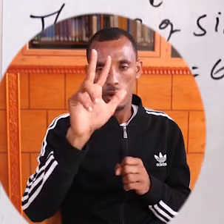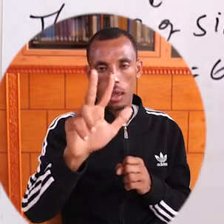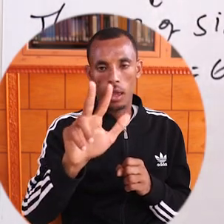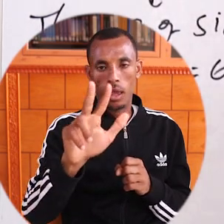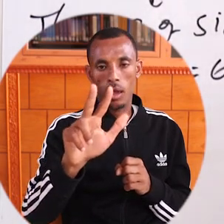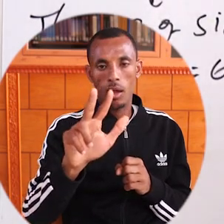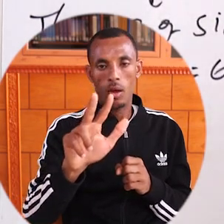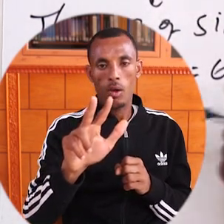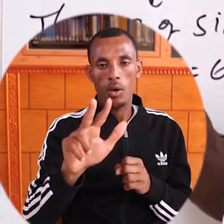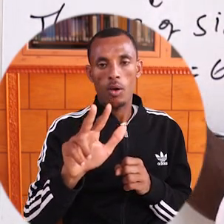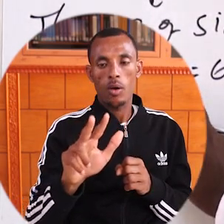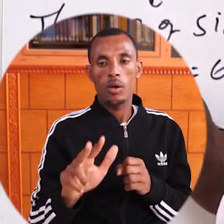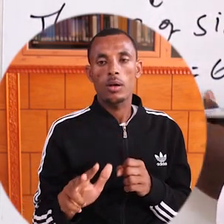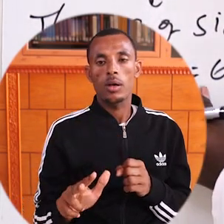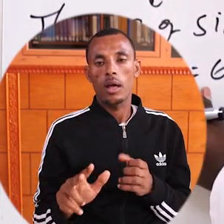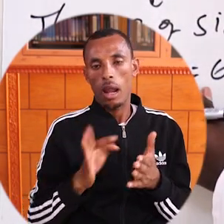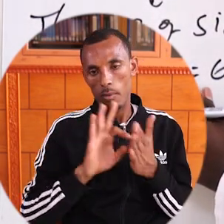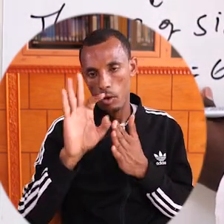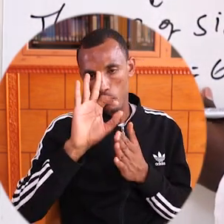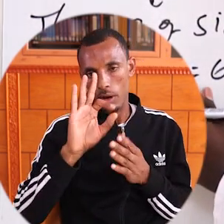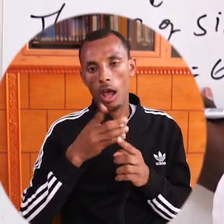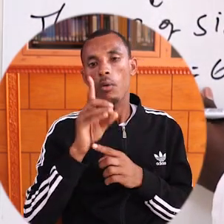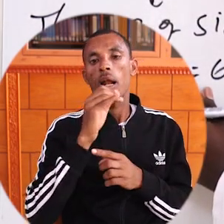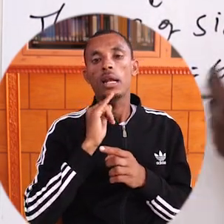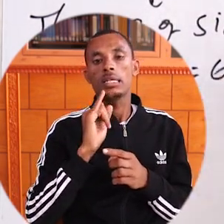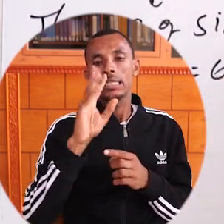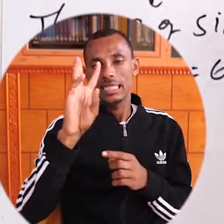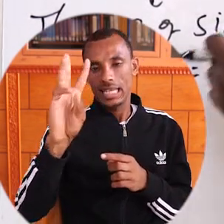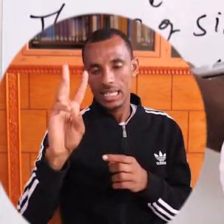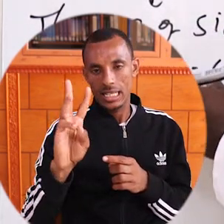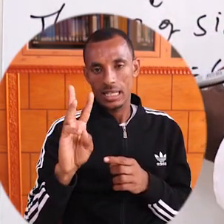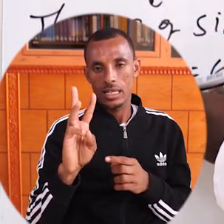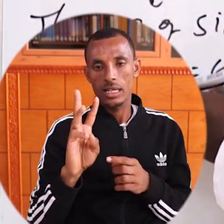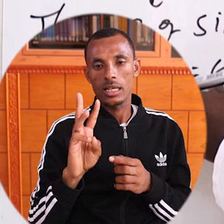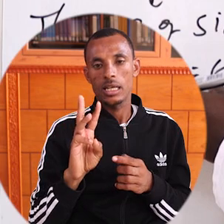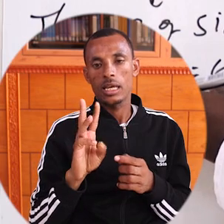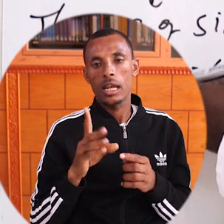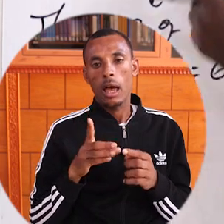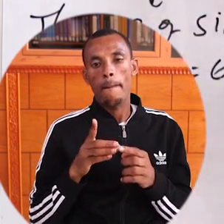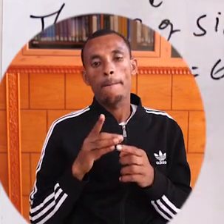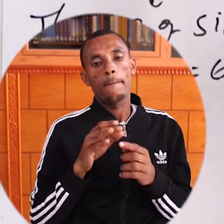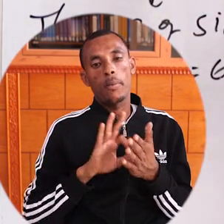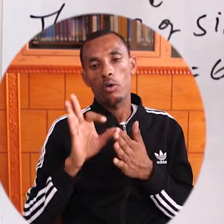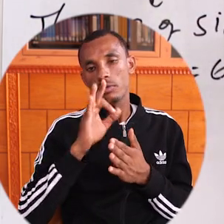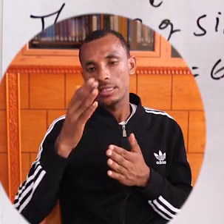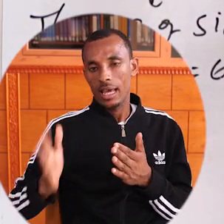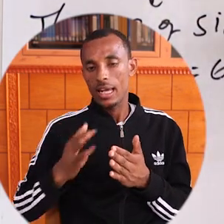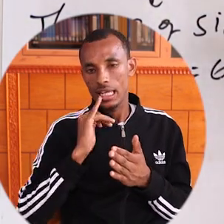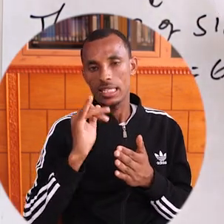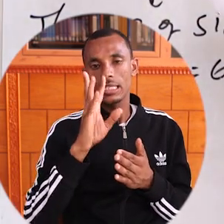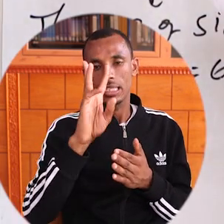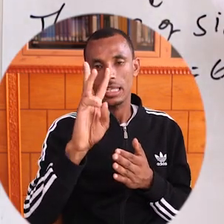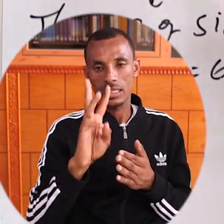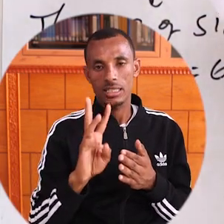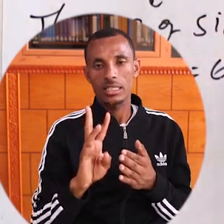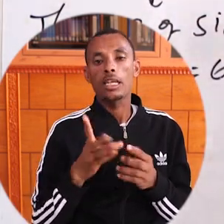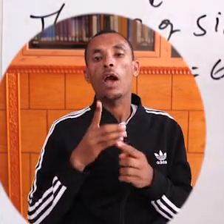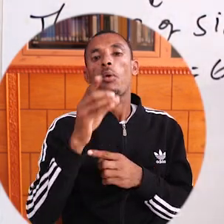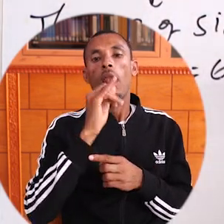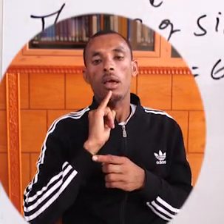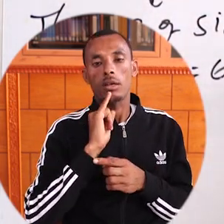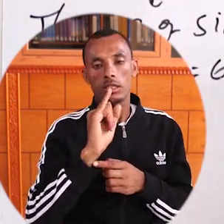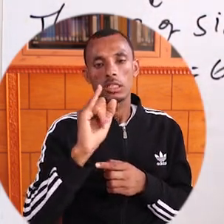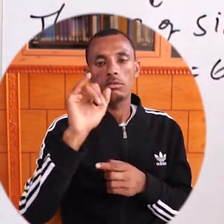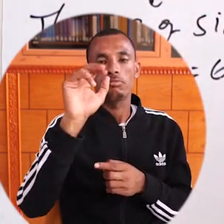1, 2, 3. So a number of diagonal is six, a number of sides is six, the number of diagonal drawn from one vertex